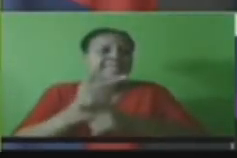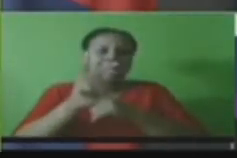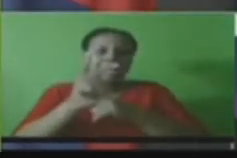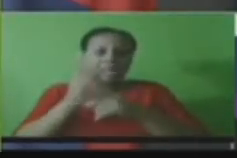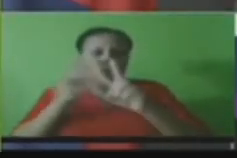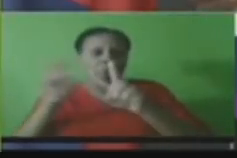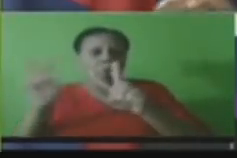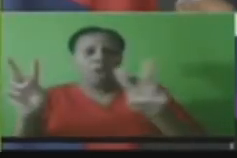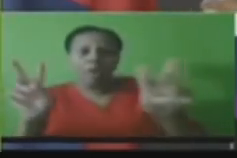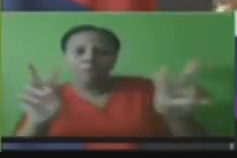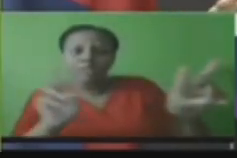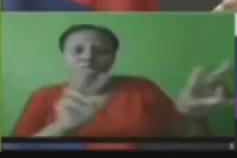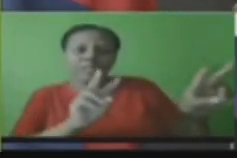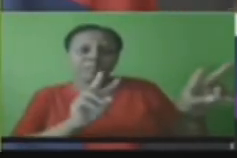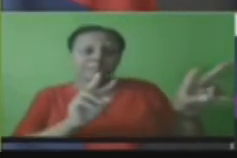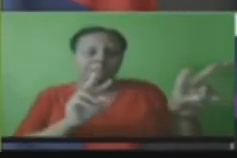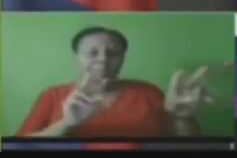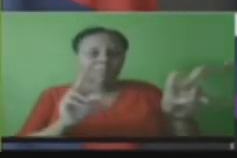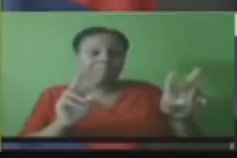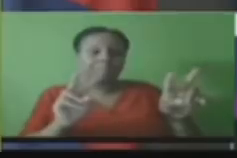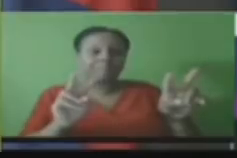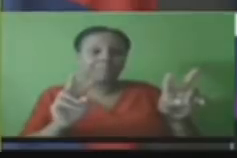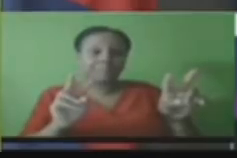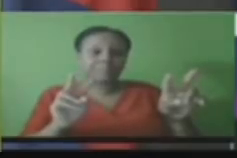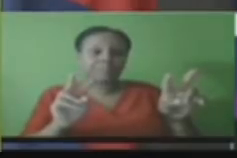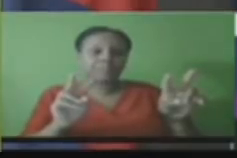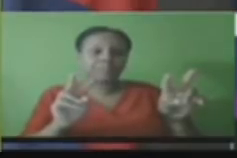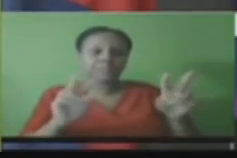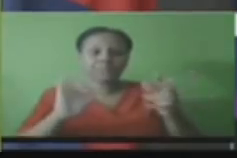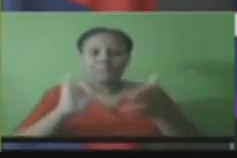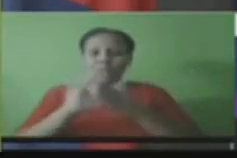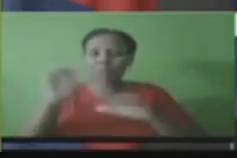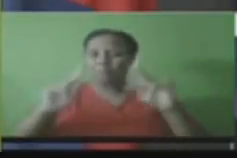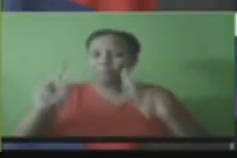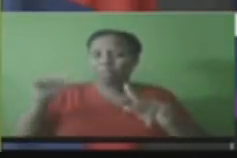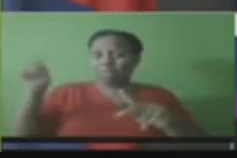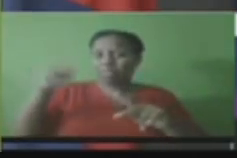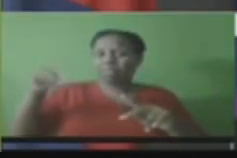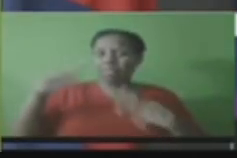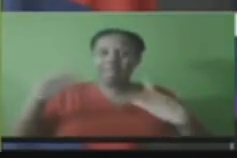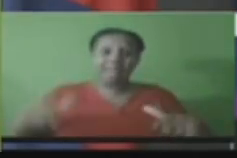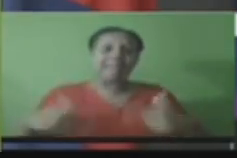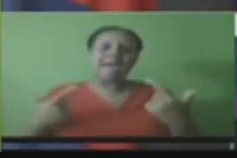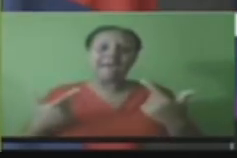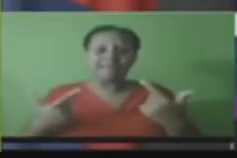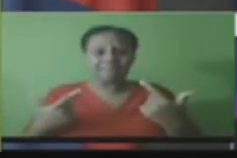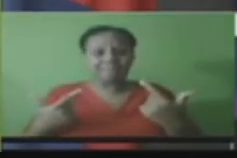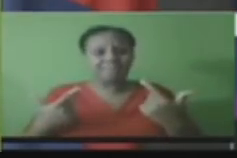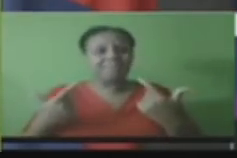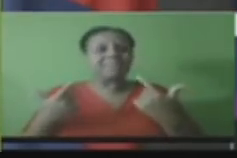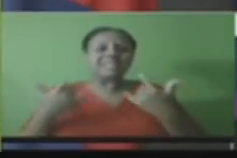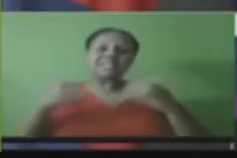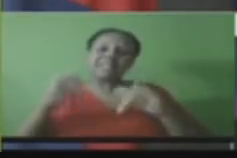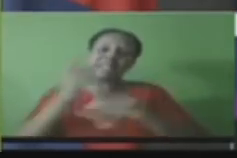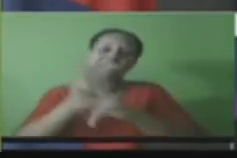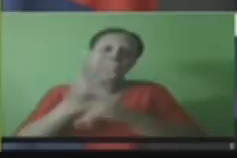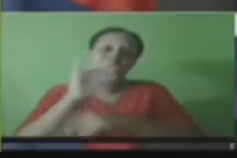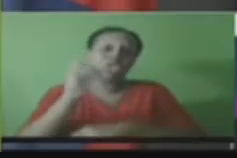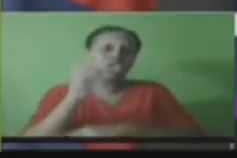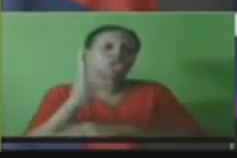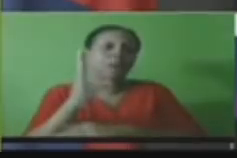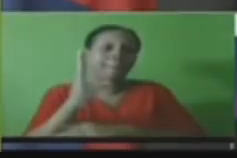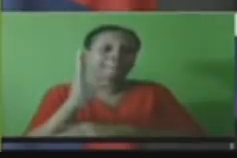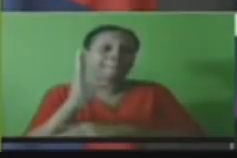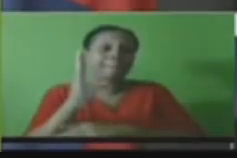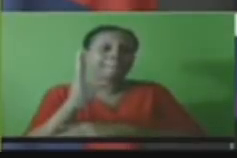preserving for those people their livelihood by being a government employee, but at the same time, how are these bills to be